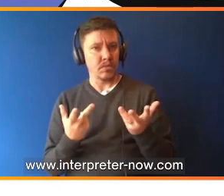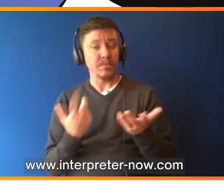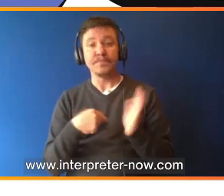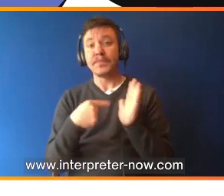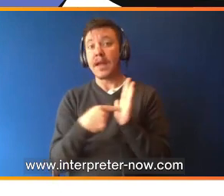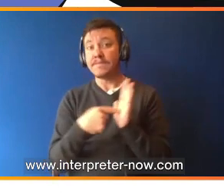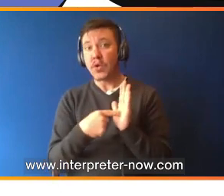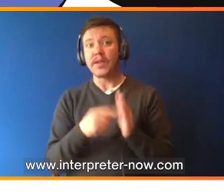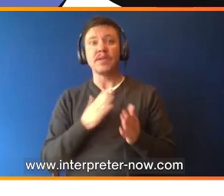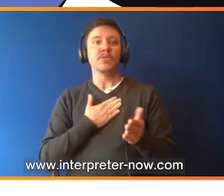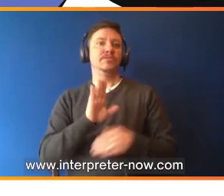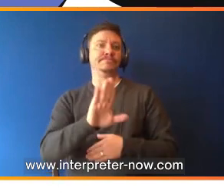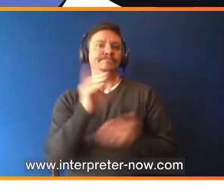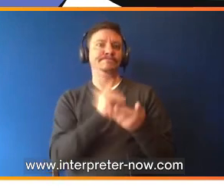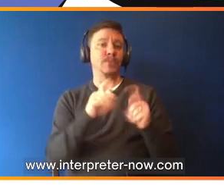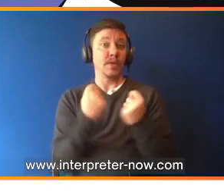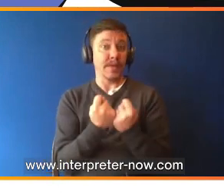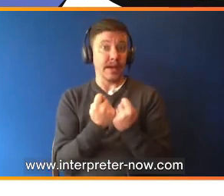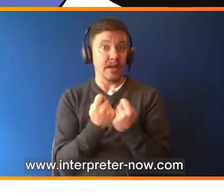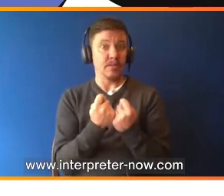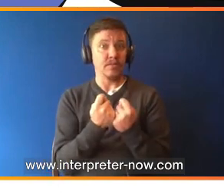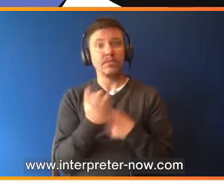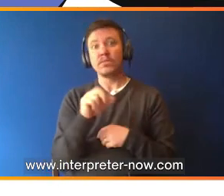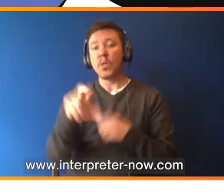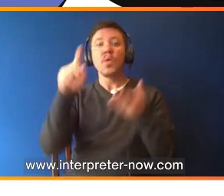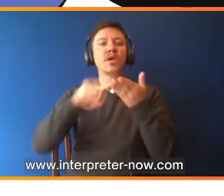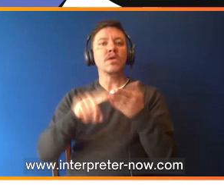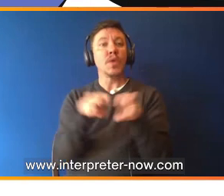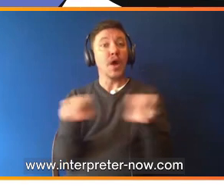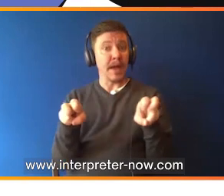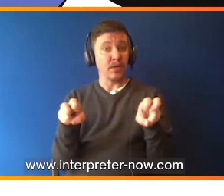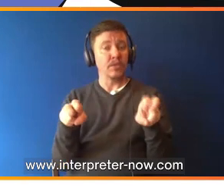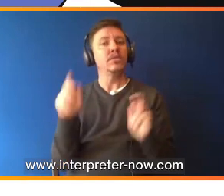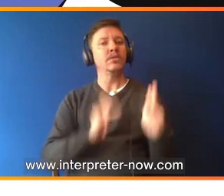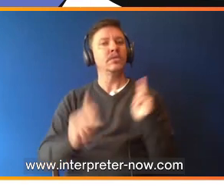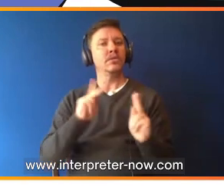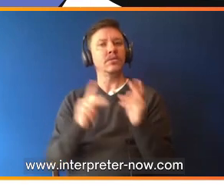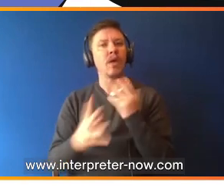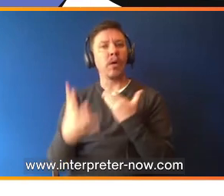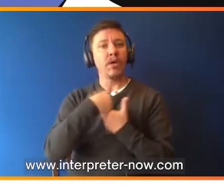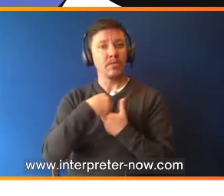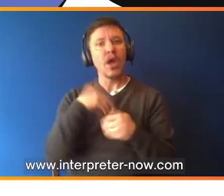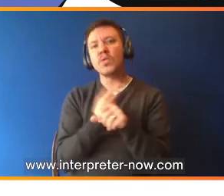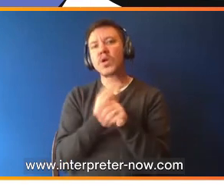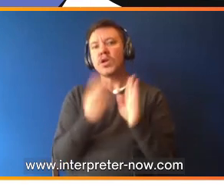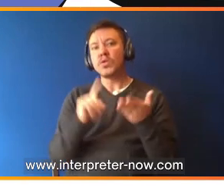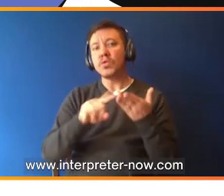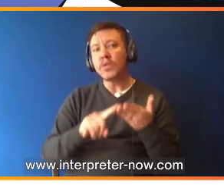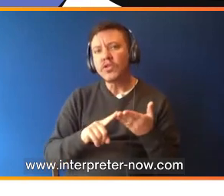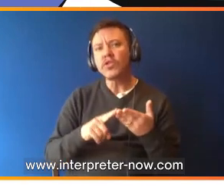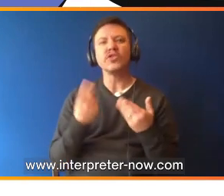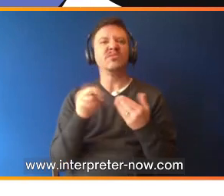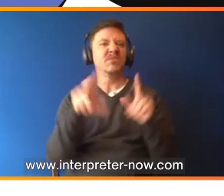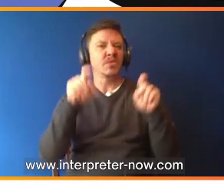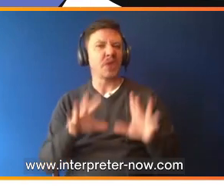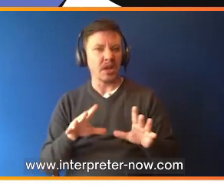exercise, which folks might be familiar with, but it's actually being able to, for instance, take your design team or even look at